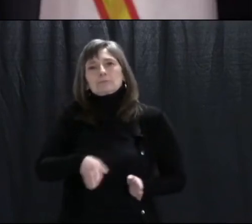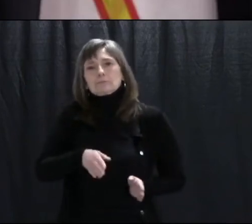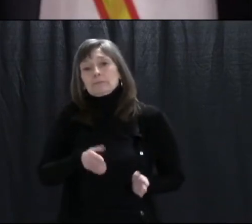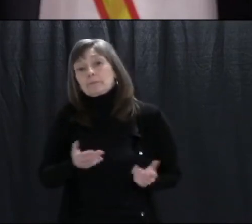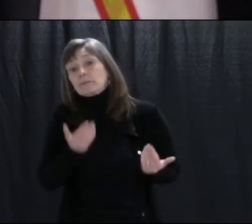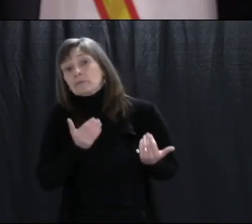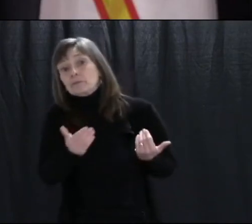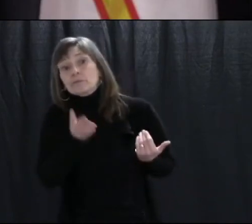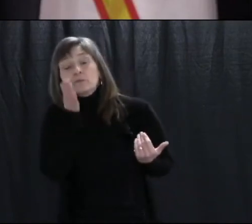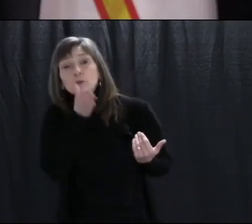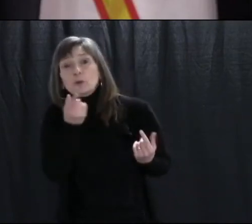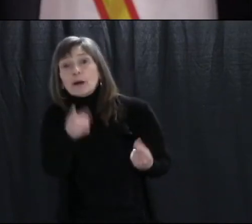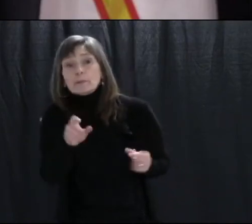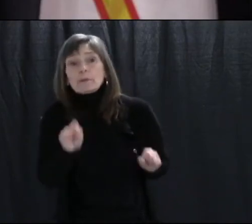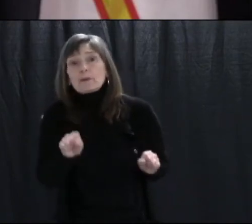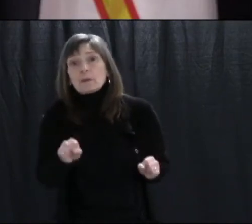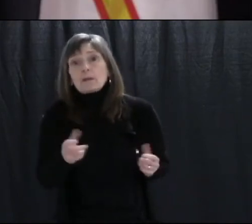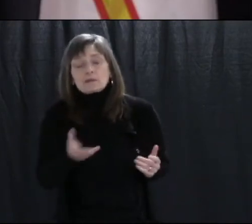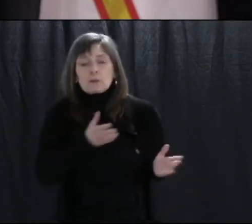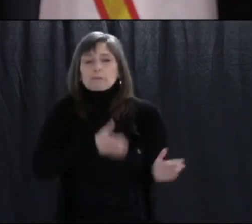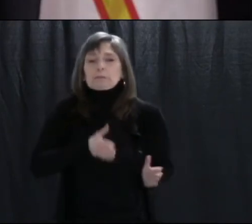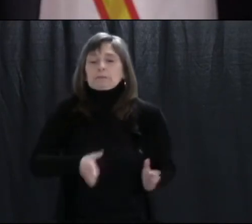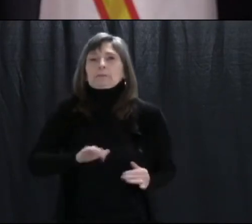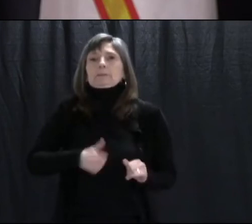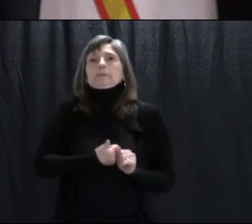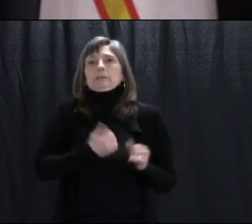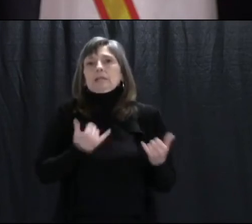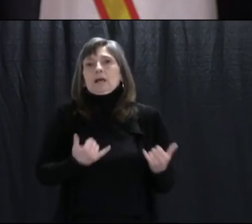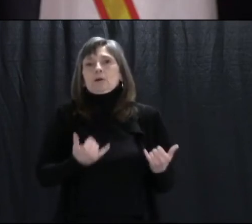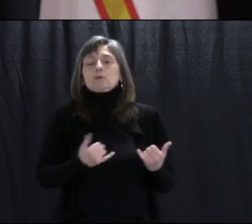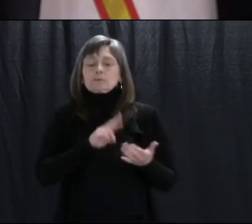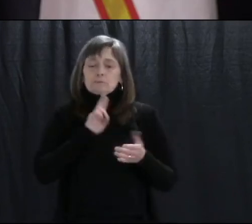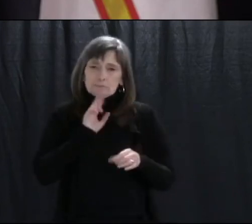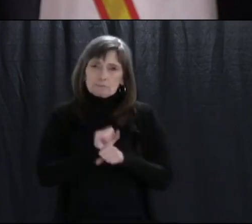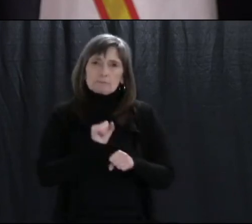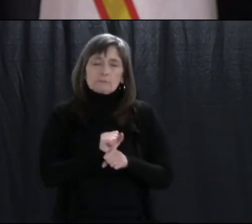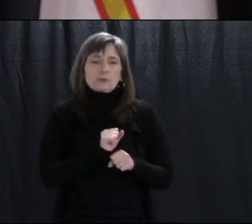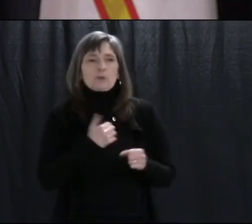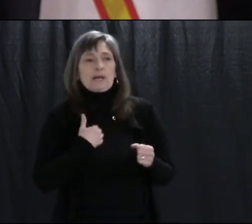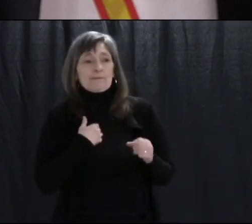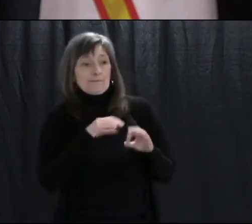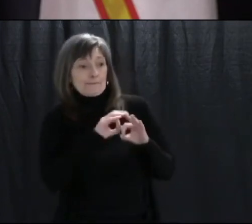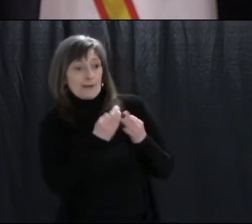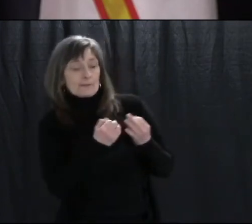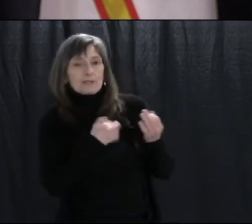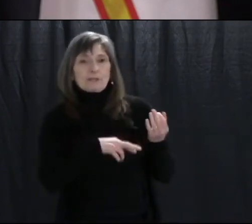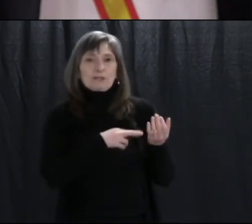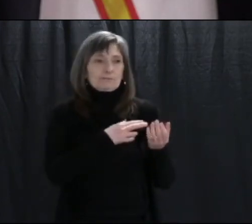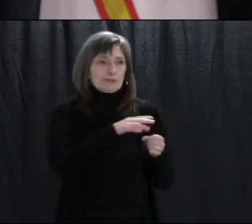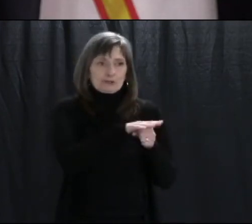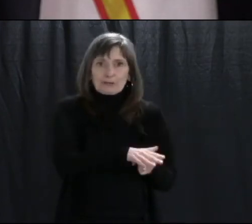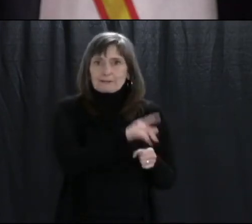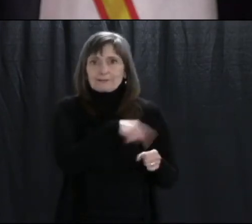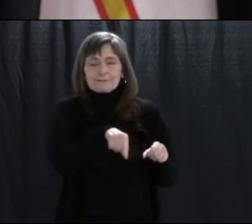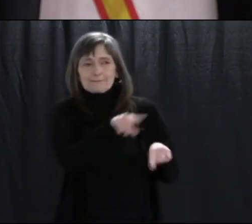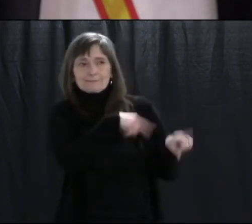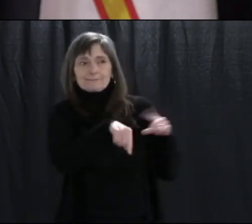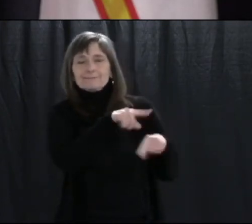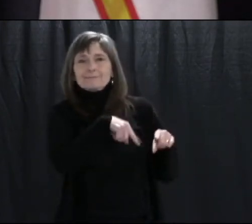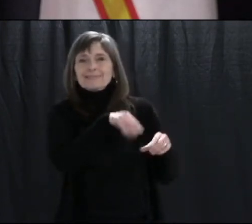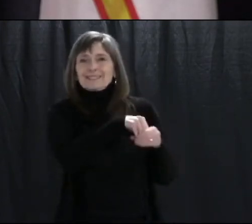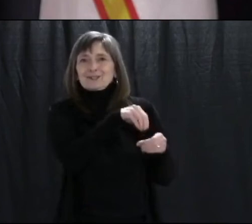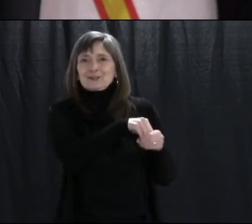happen, in our institution. So it's important that we have the resources available, even from a family. There's stresses that we know.